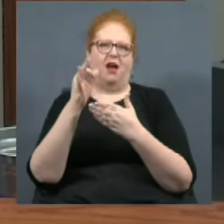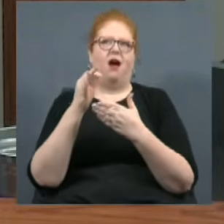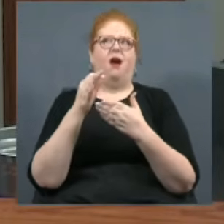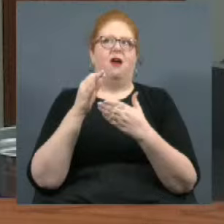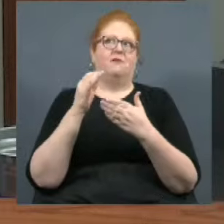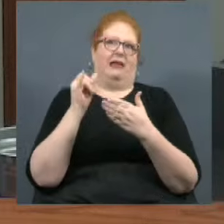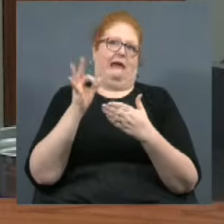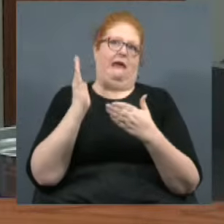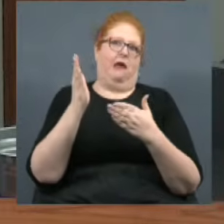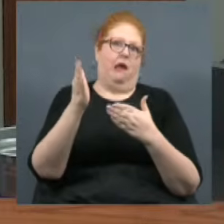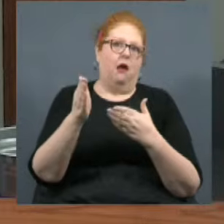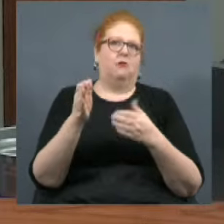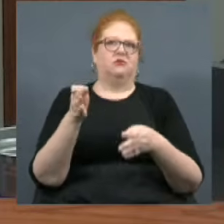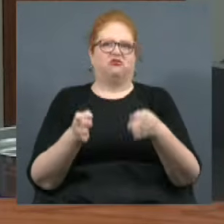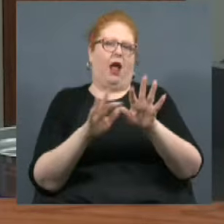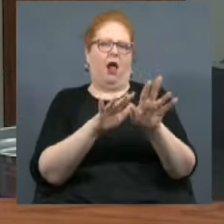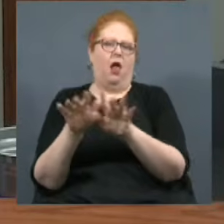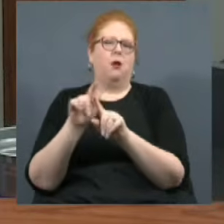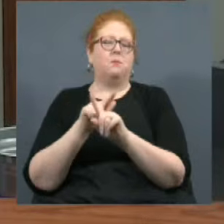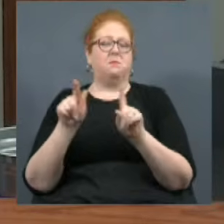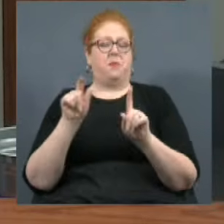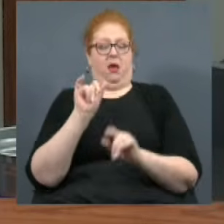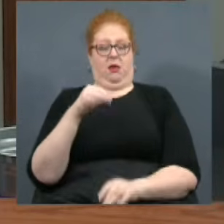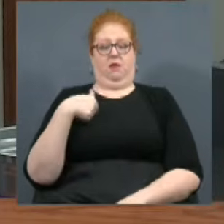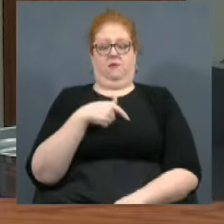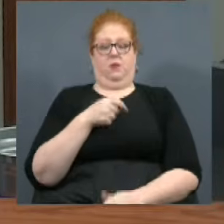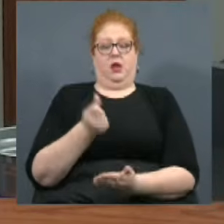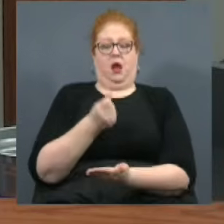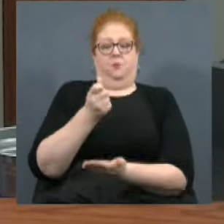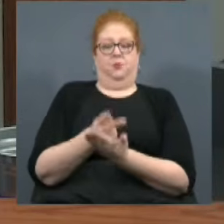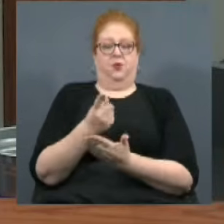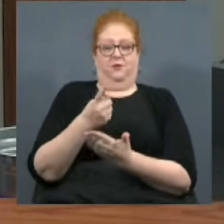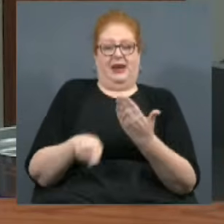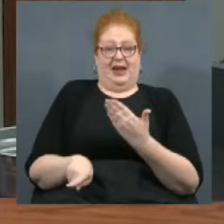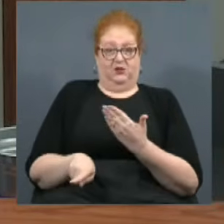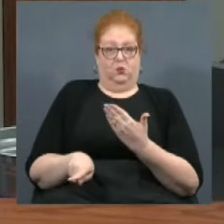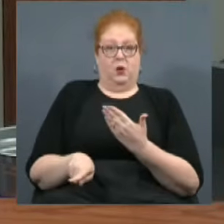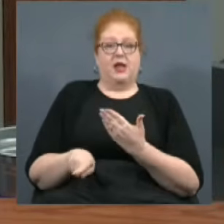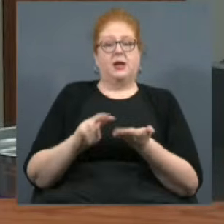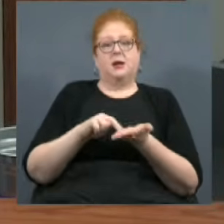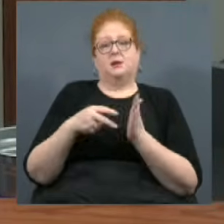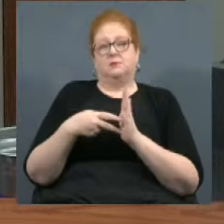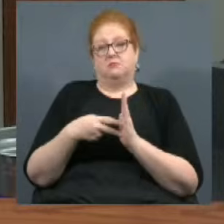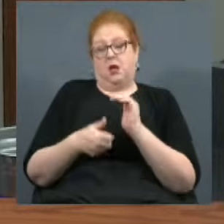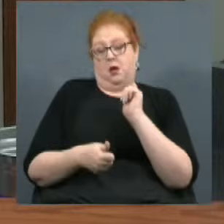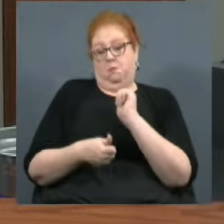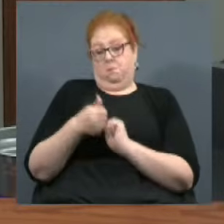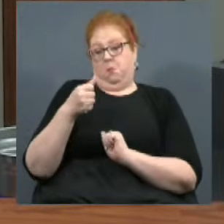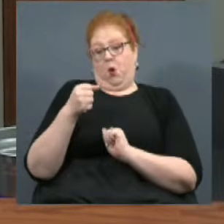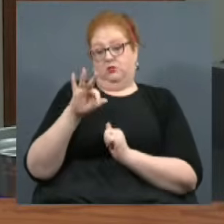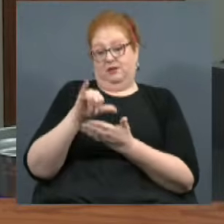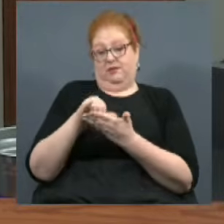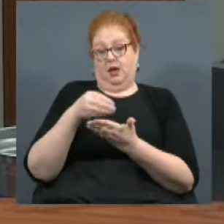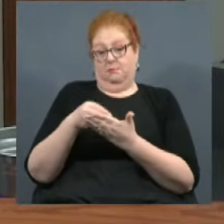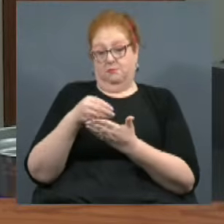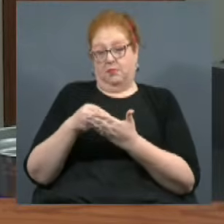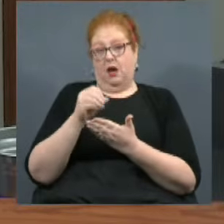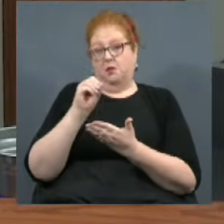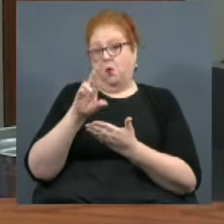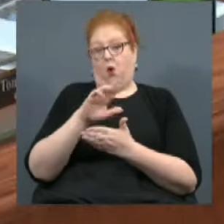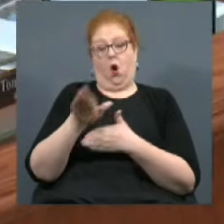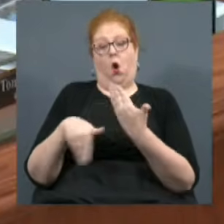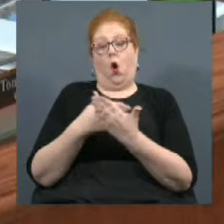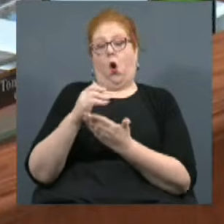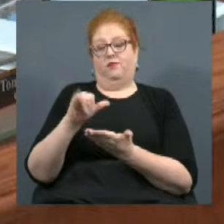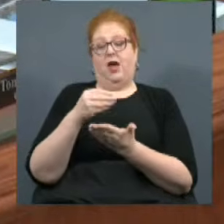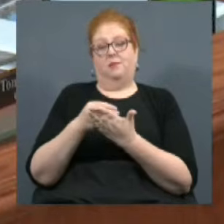the money that we spend, if we approve this next week, most of, if not all of, could be reimbursed through the